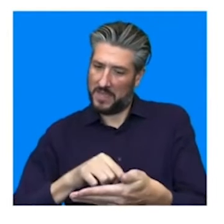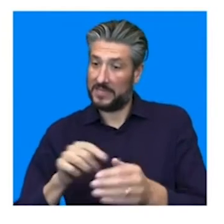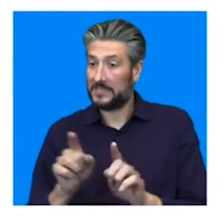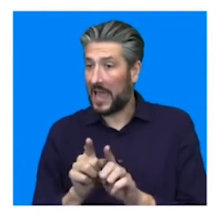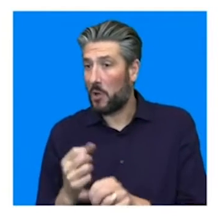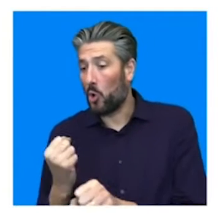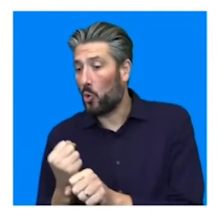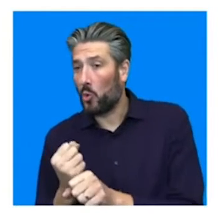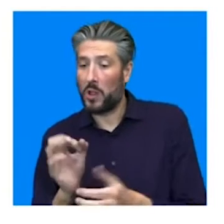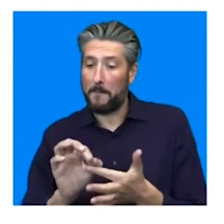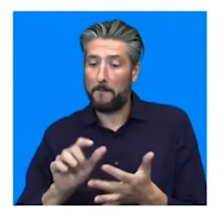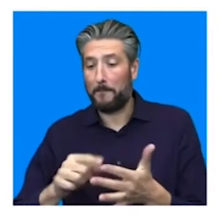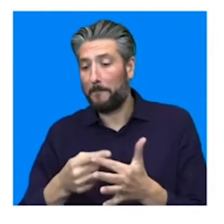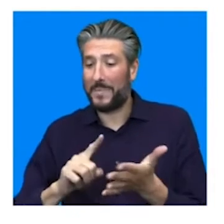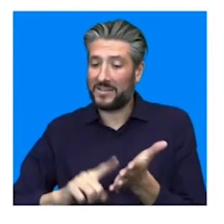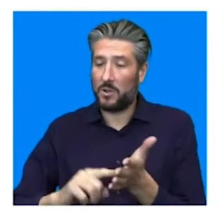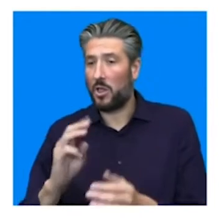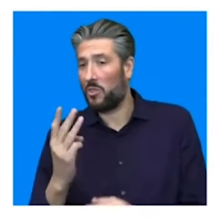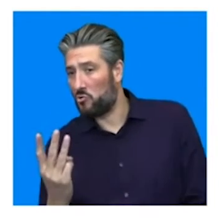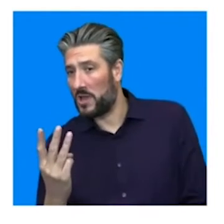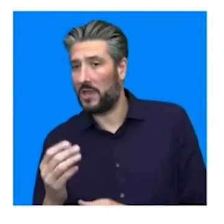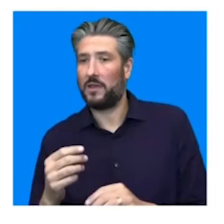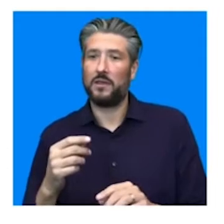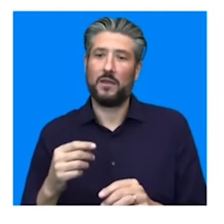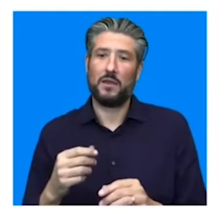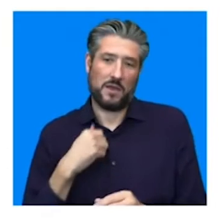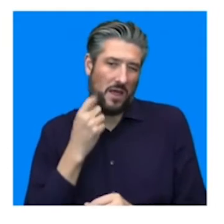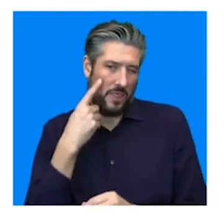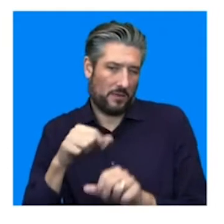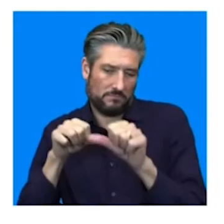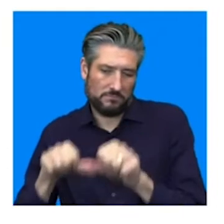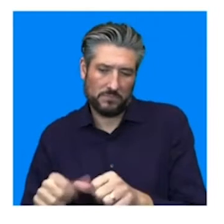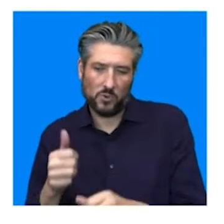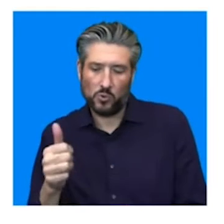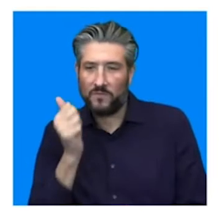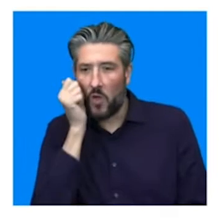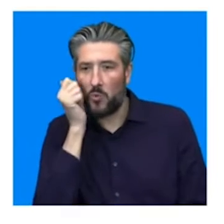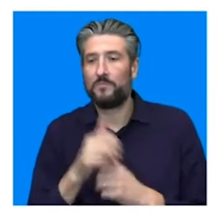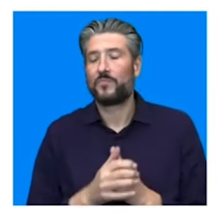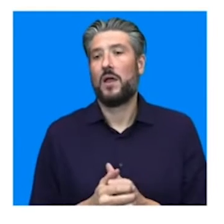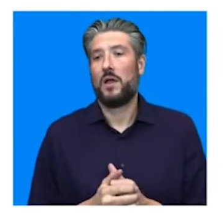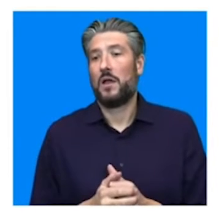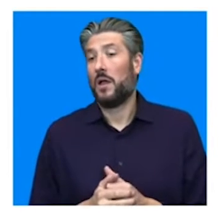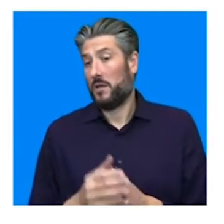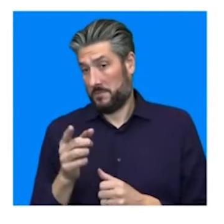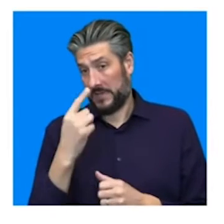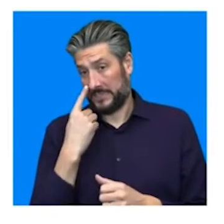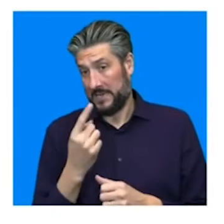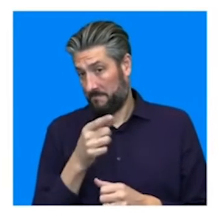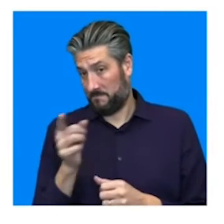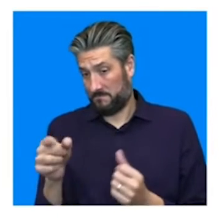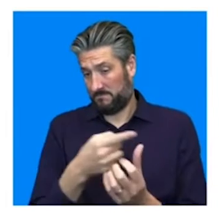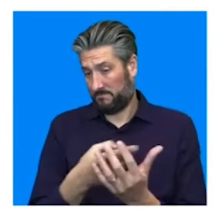also happens to be my phone. And I think it's a perfect balance between too big and too small. So that's very